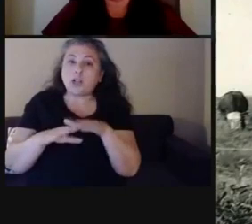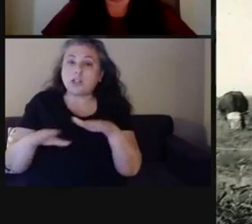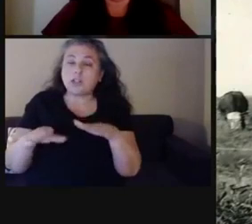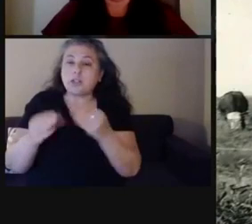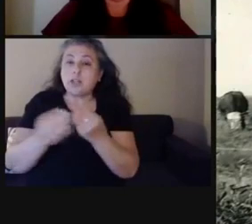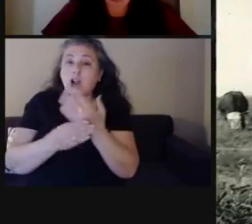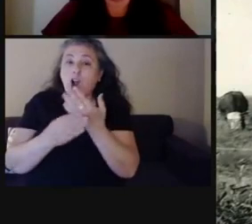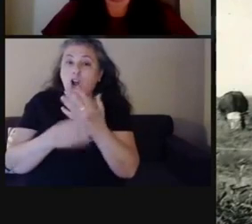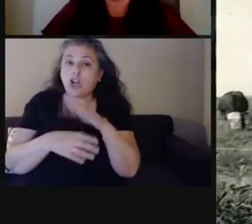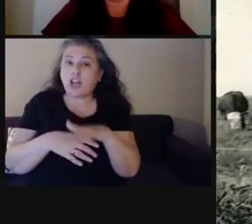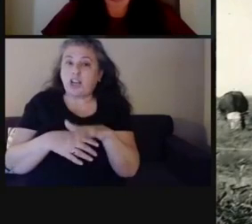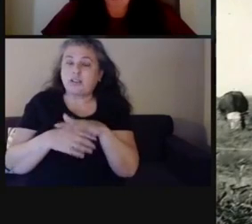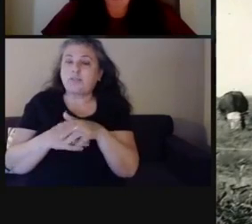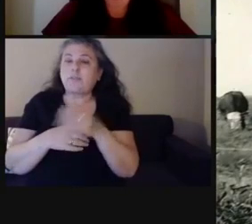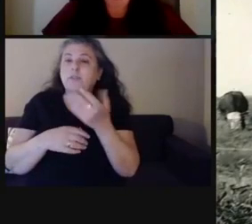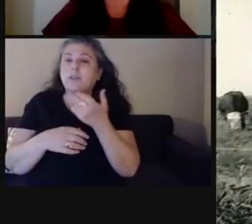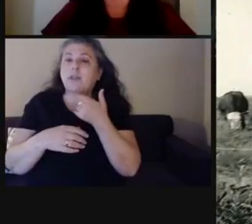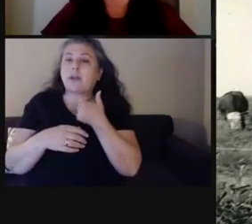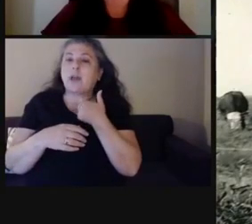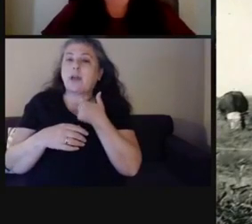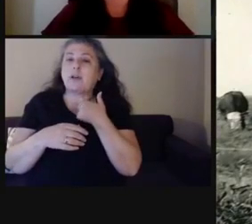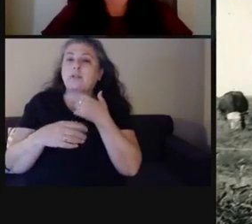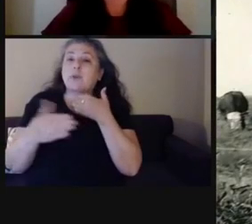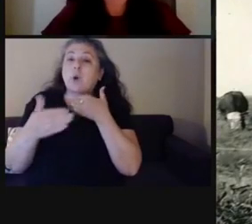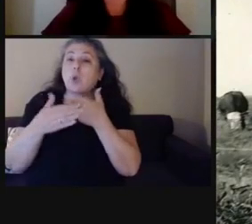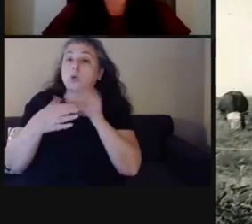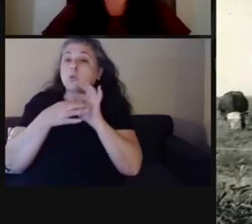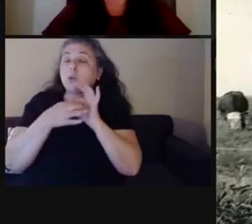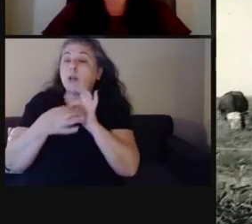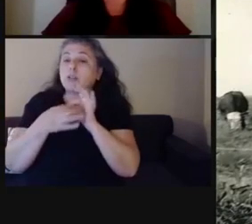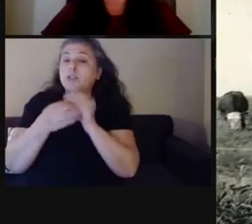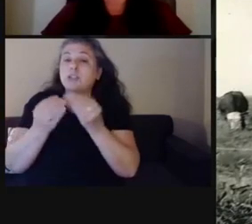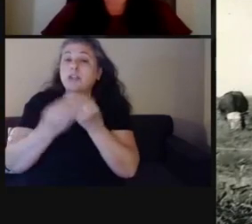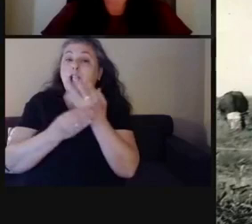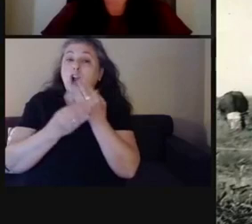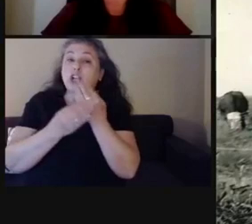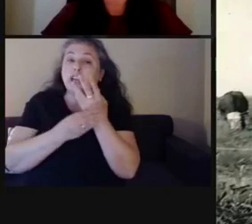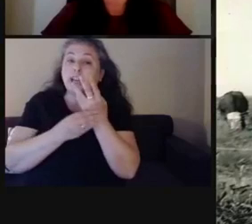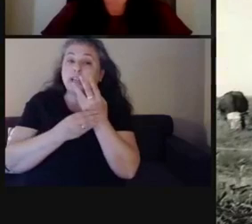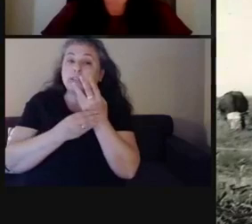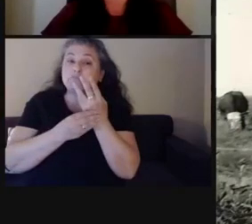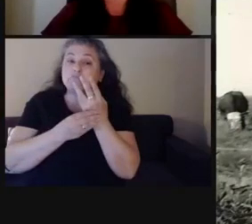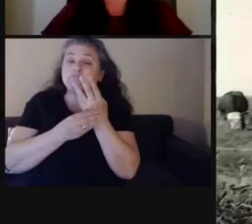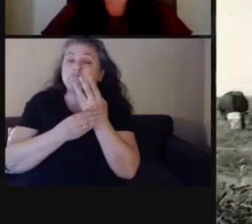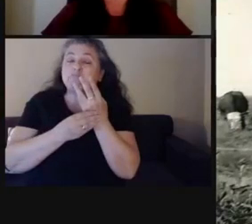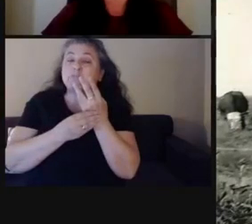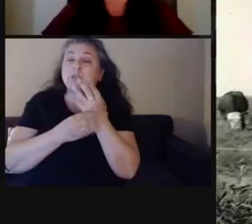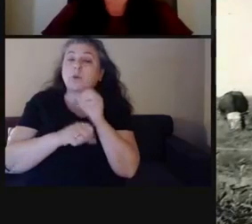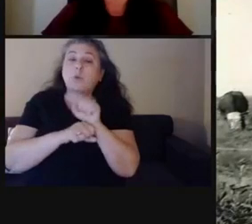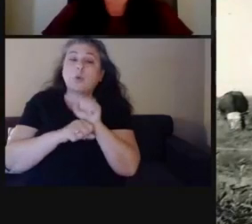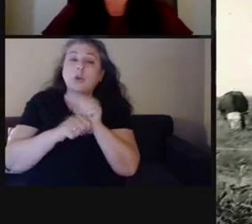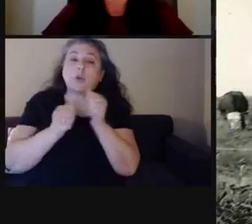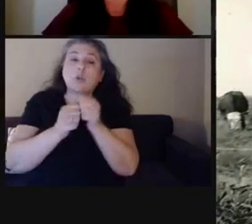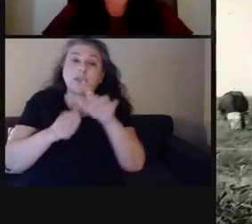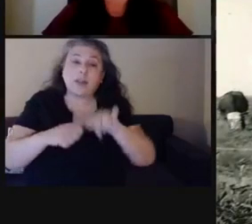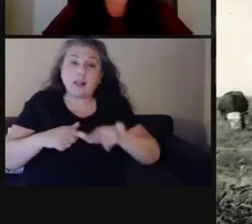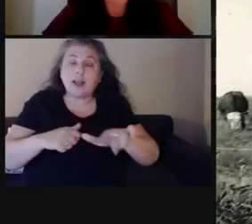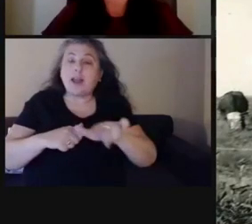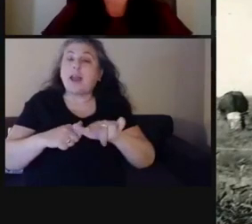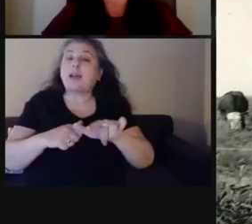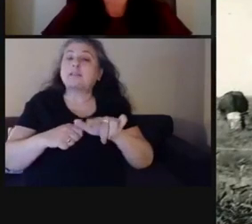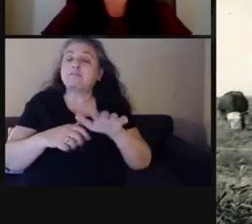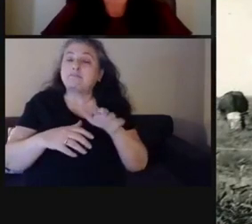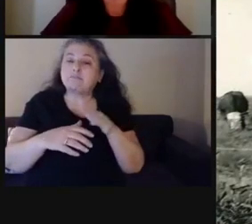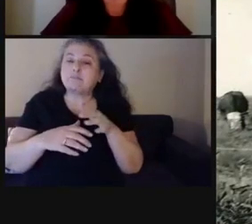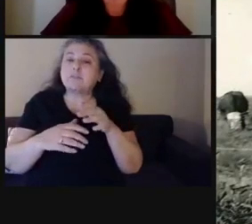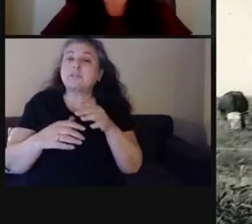garden. We have had such a close relationship to gardening and working with the land, in relationship